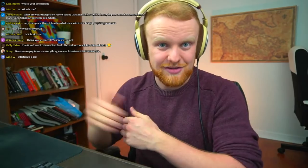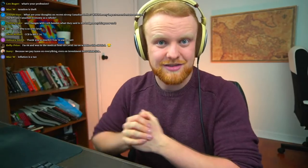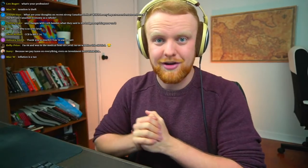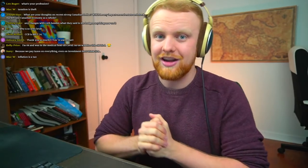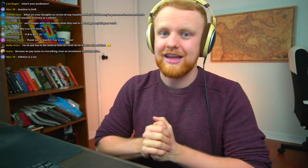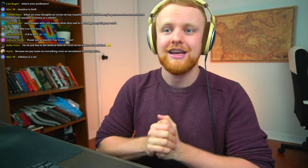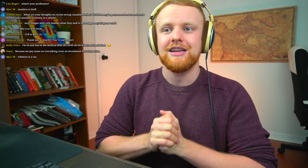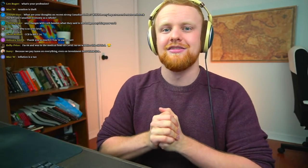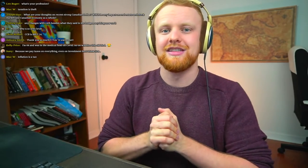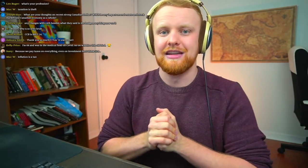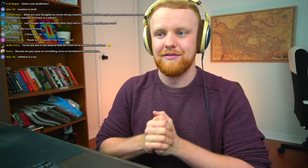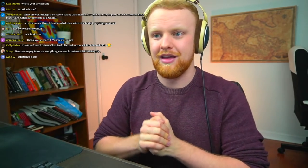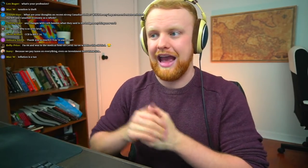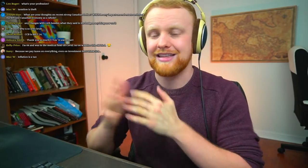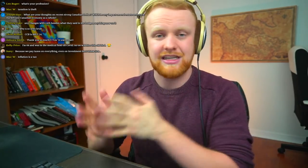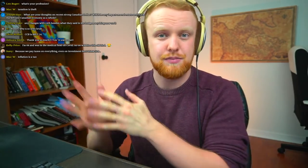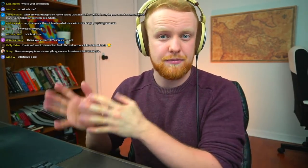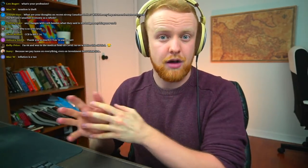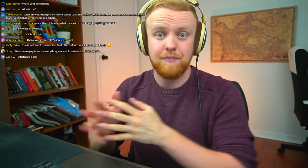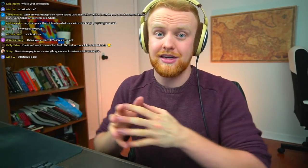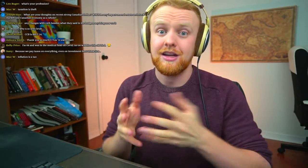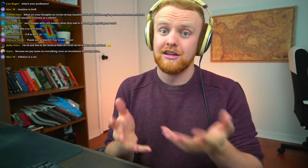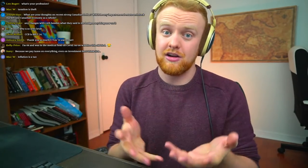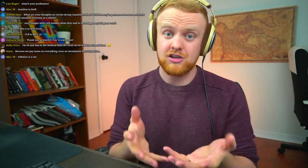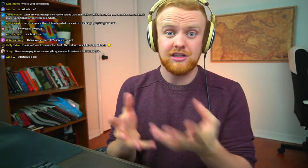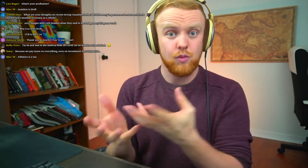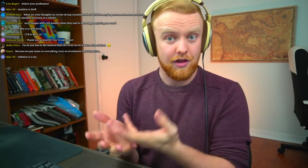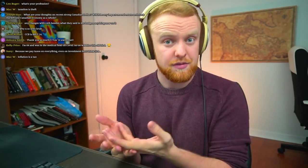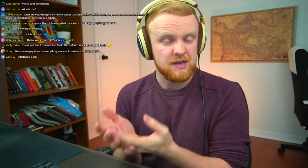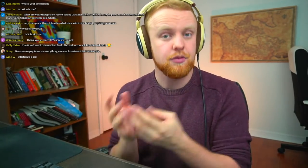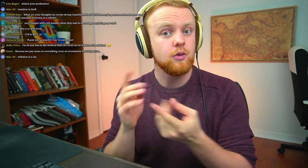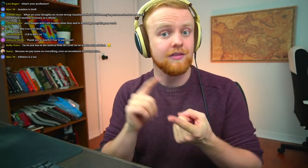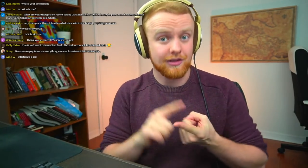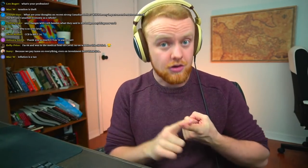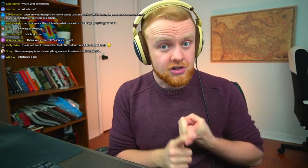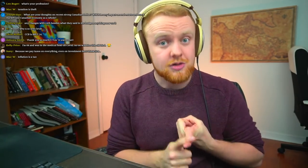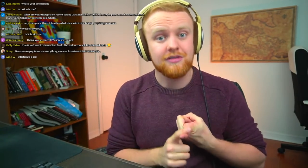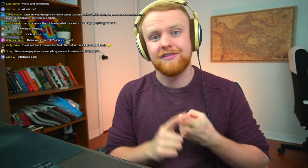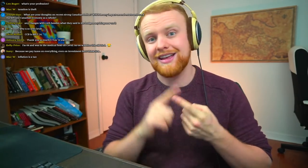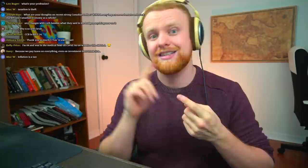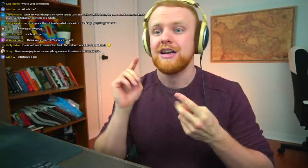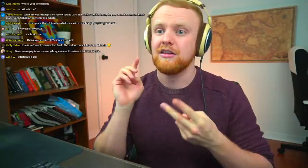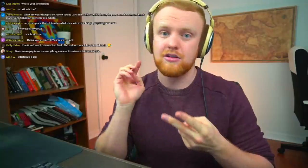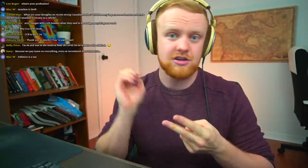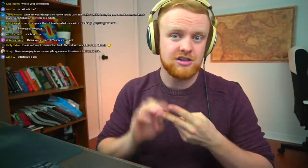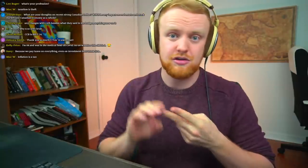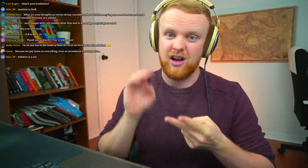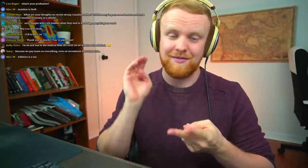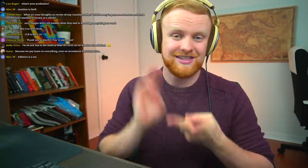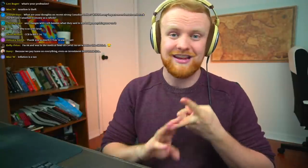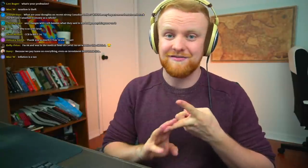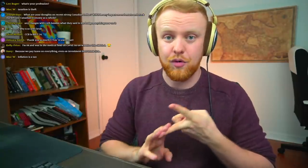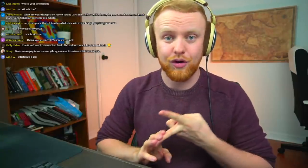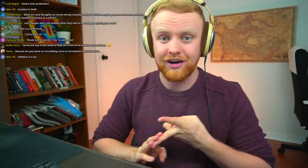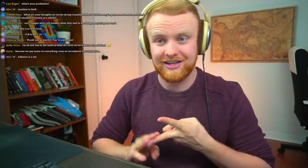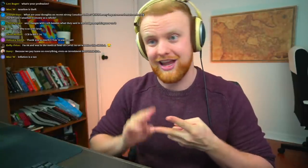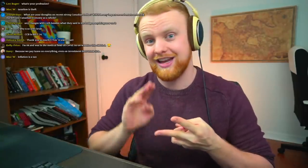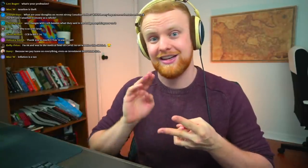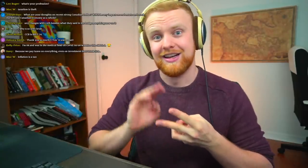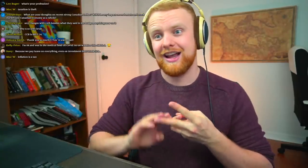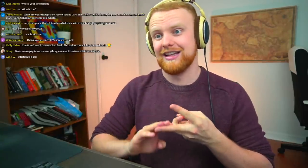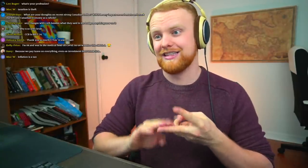runaway housing market, you see assets being pumped in largely wealthy people who have learned to invest, learned to save